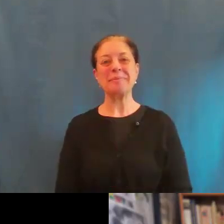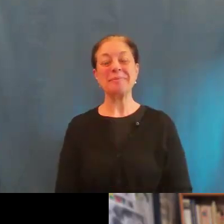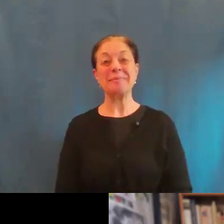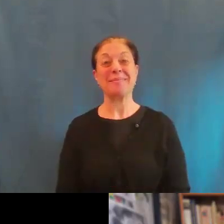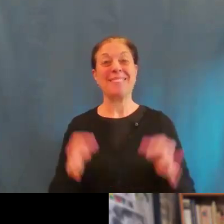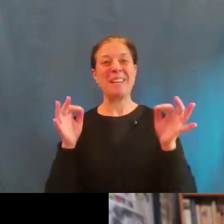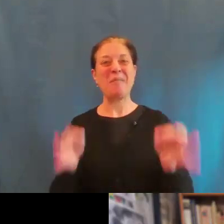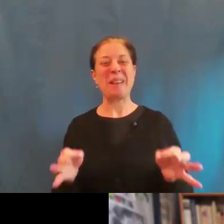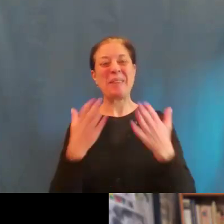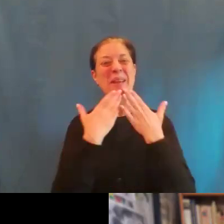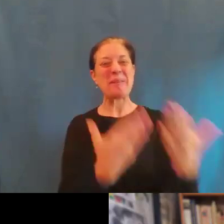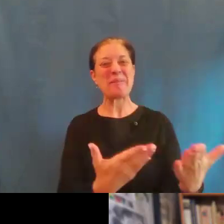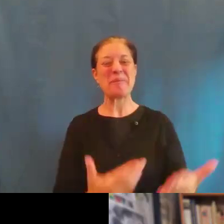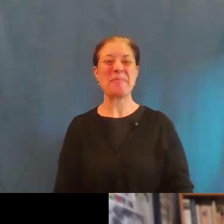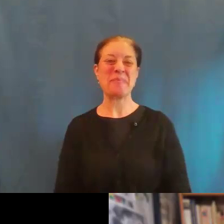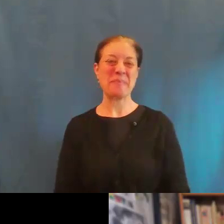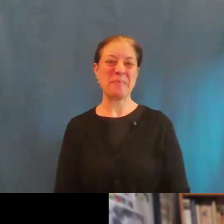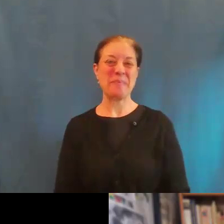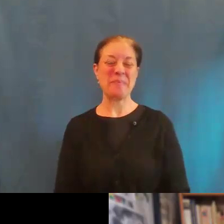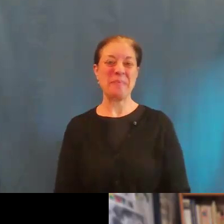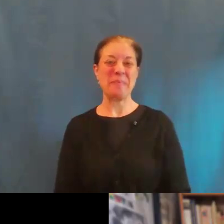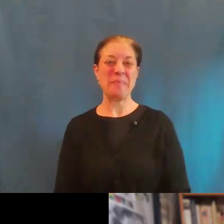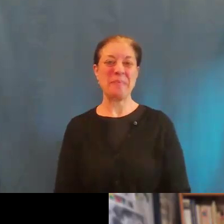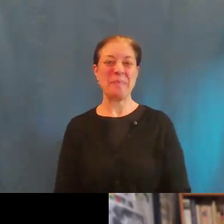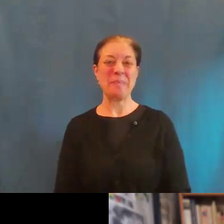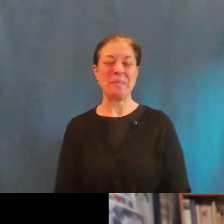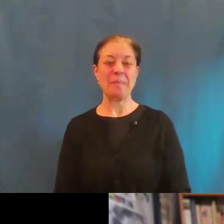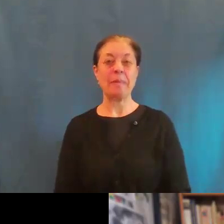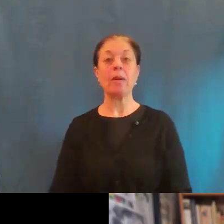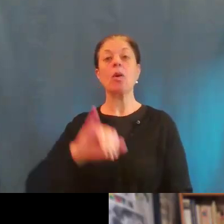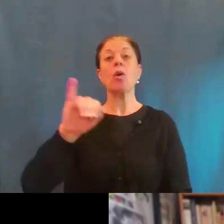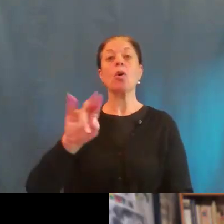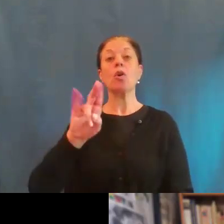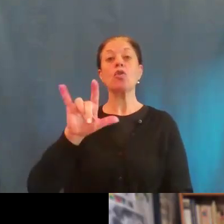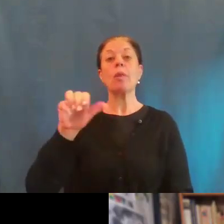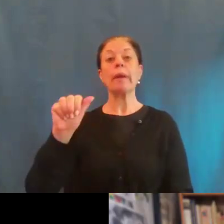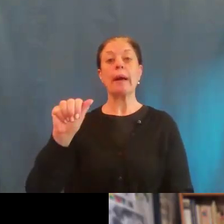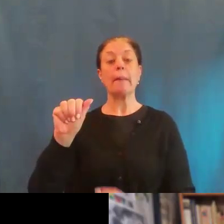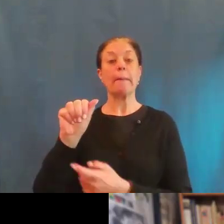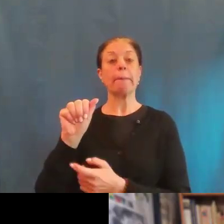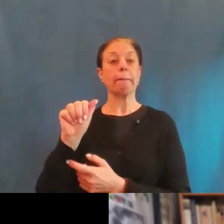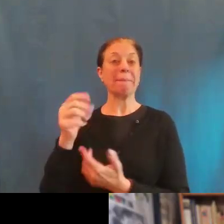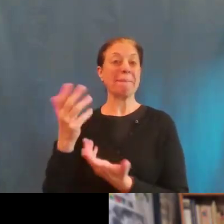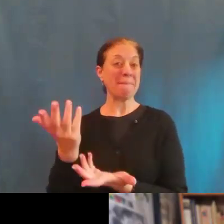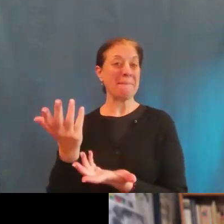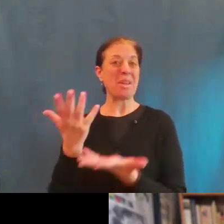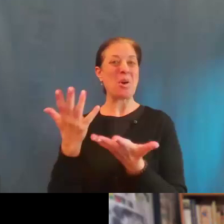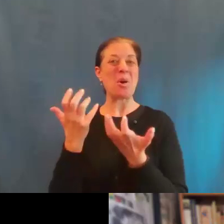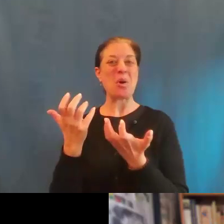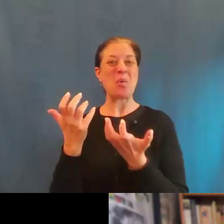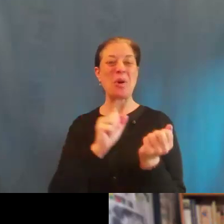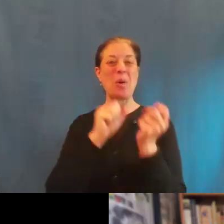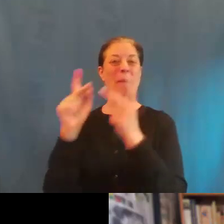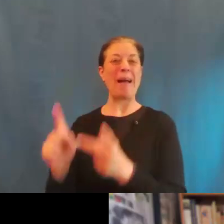Definitely. Thank you. Um, Julia, I want to get